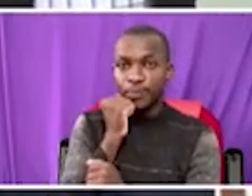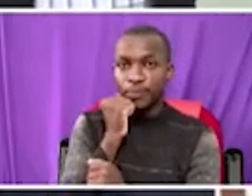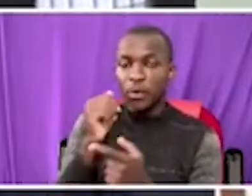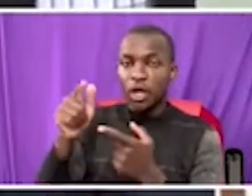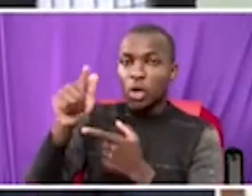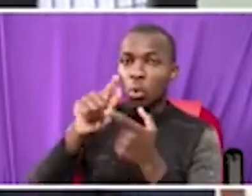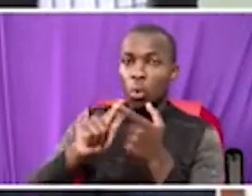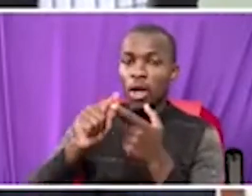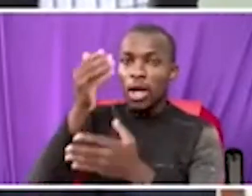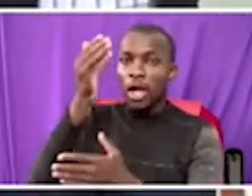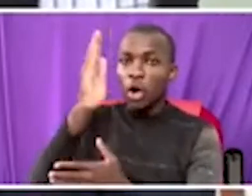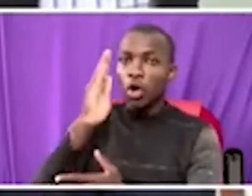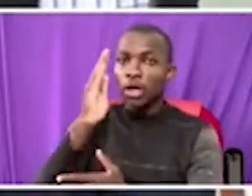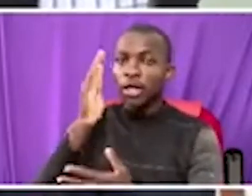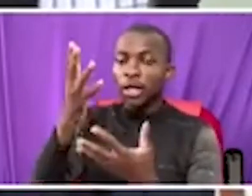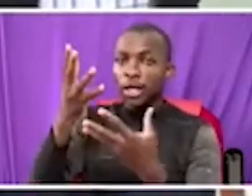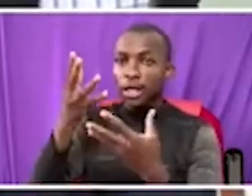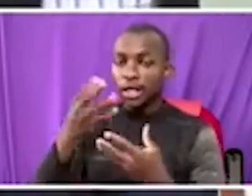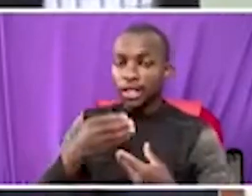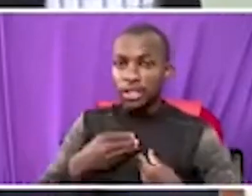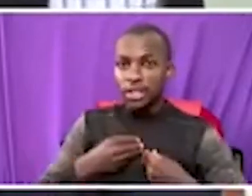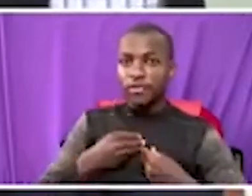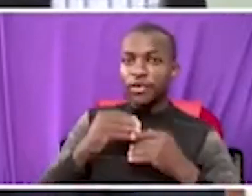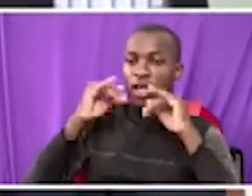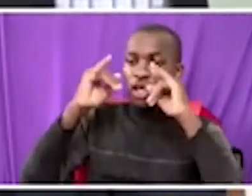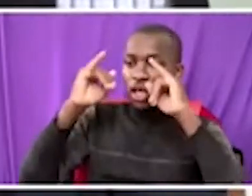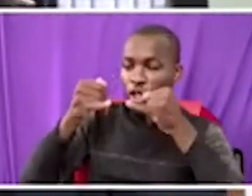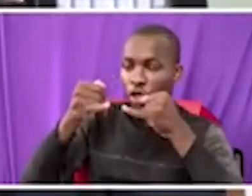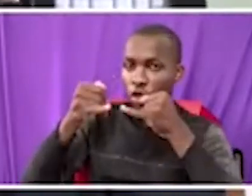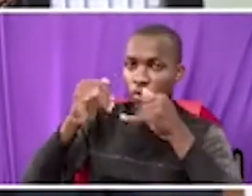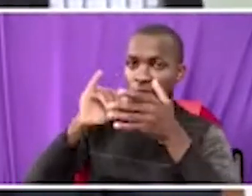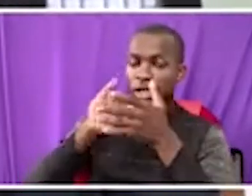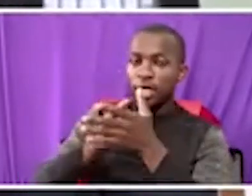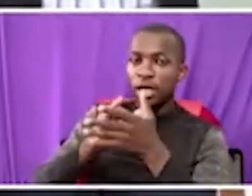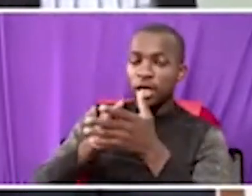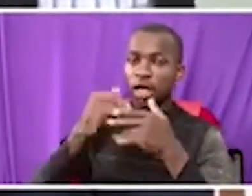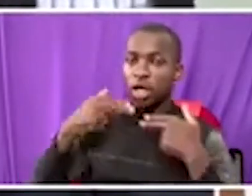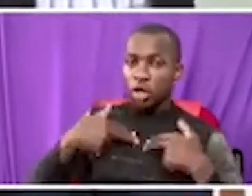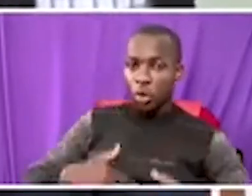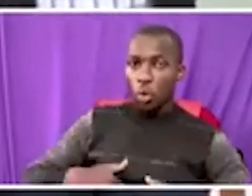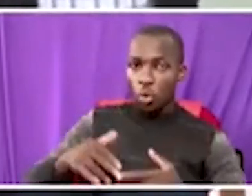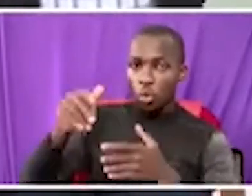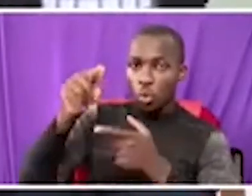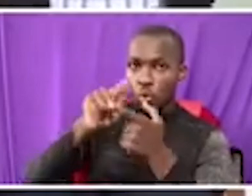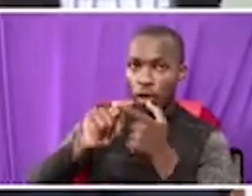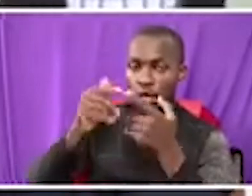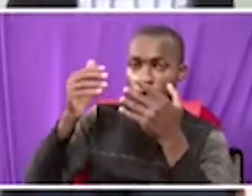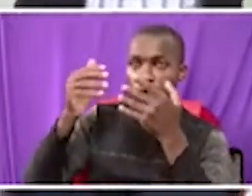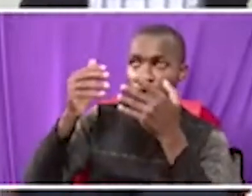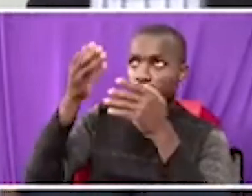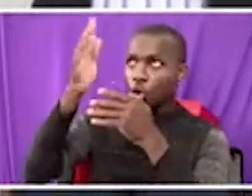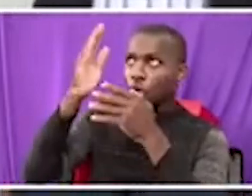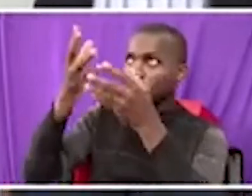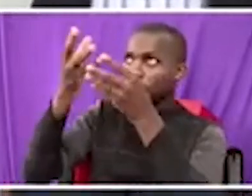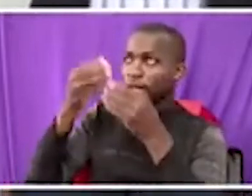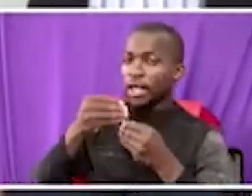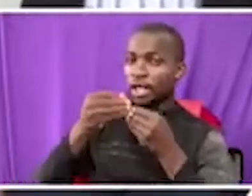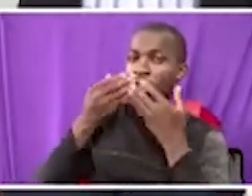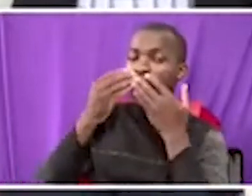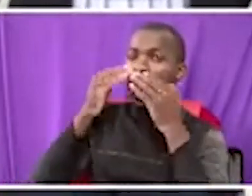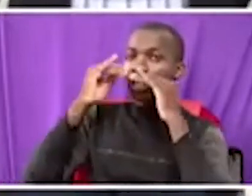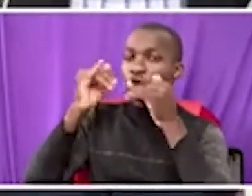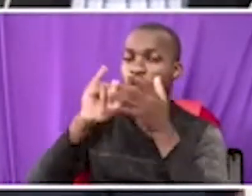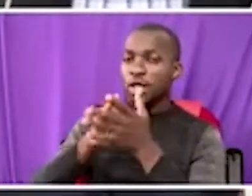When God receives news, as it were, and I'm using human terms here, when God receives news that his son